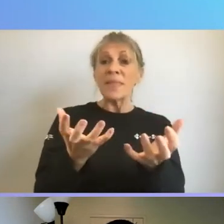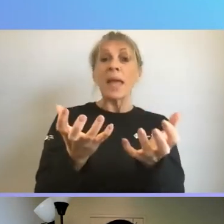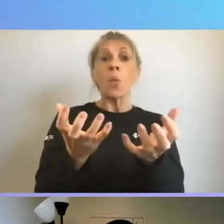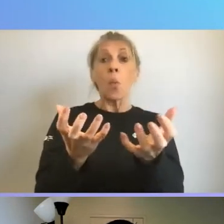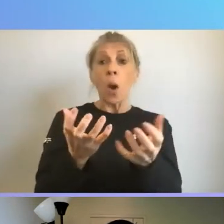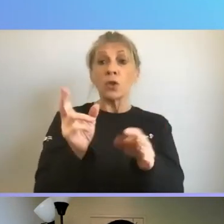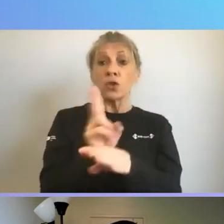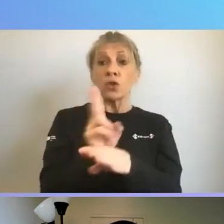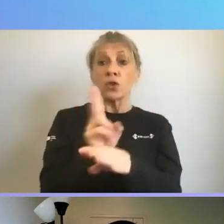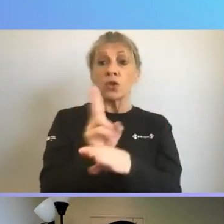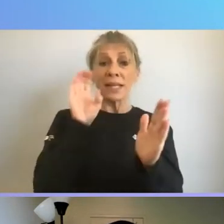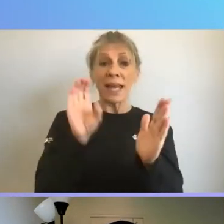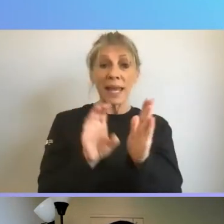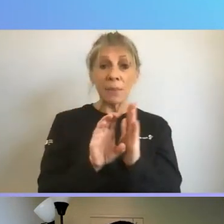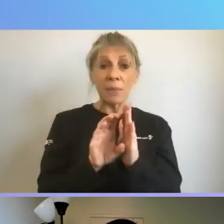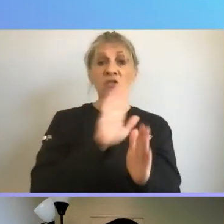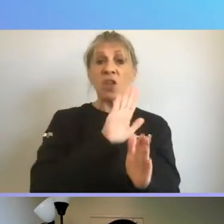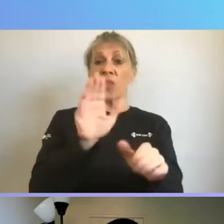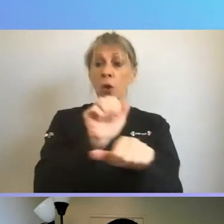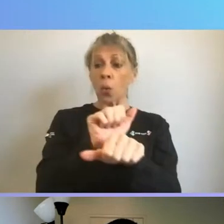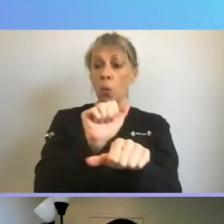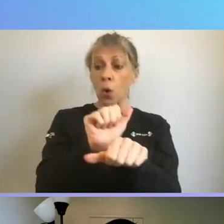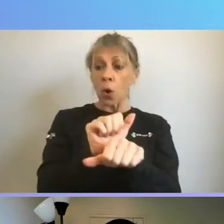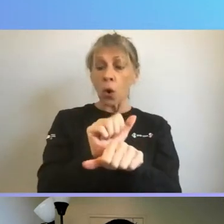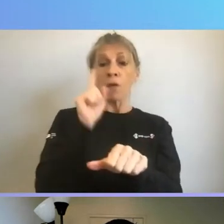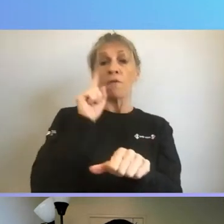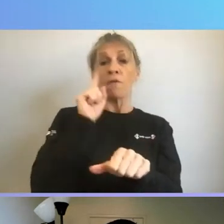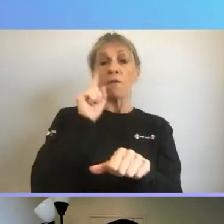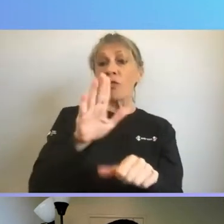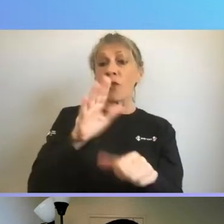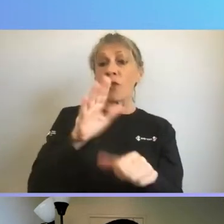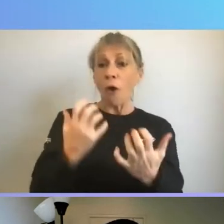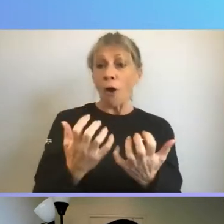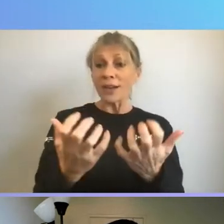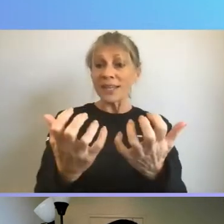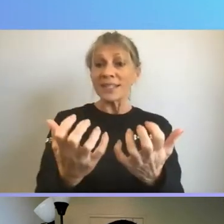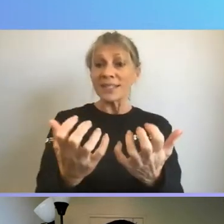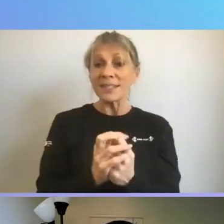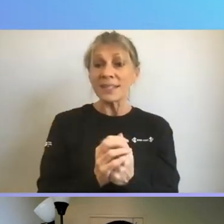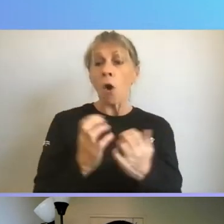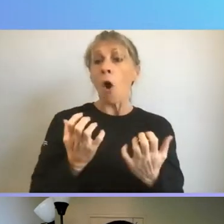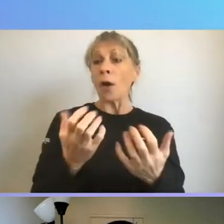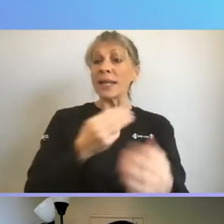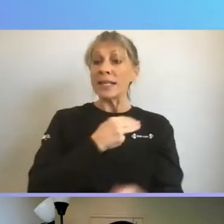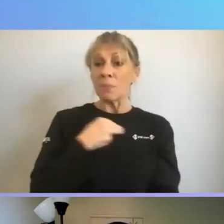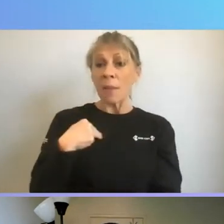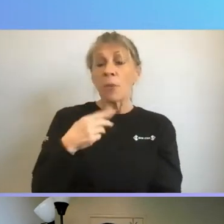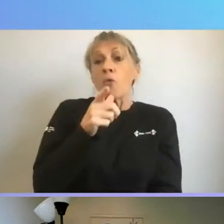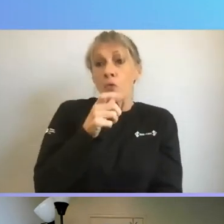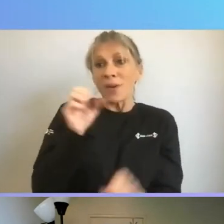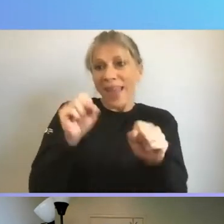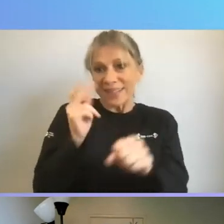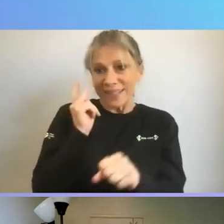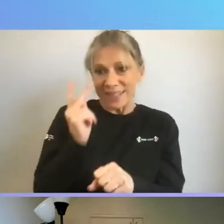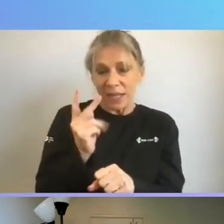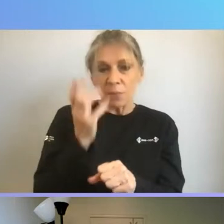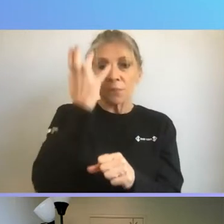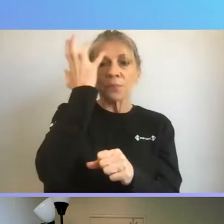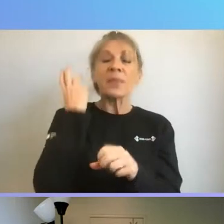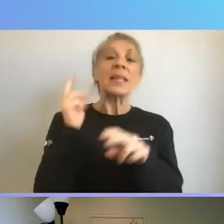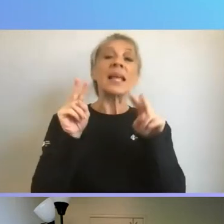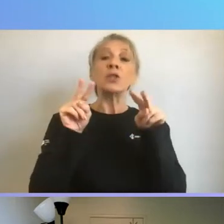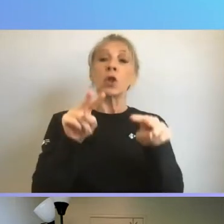use an image in their work for their audience members who might be sighted. Let's look at the slide,